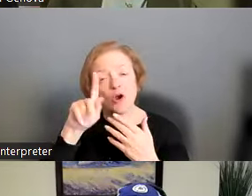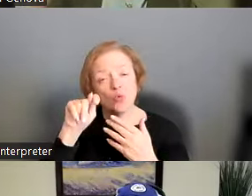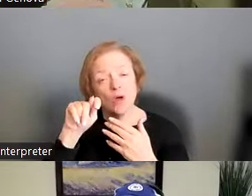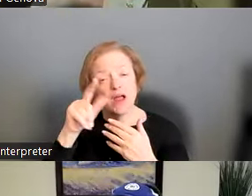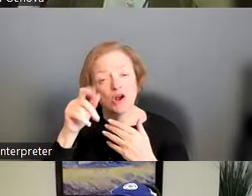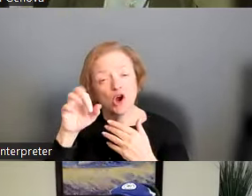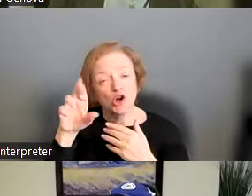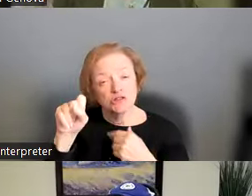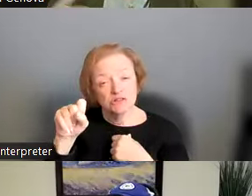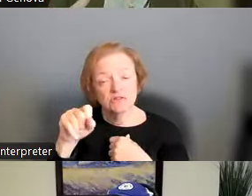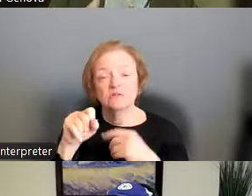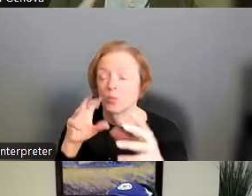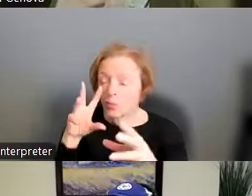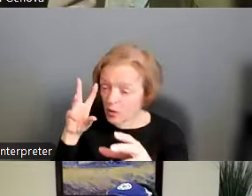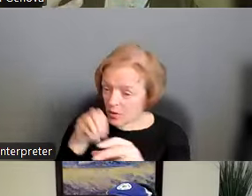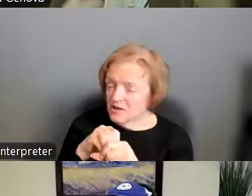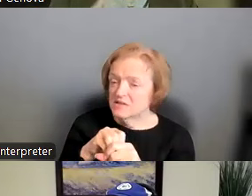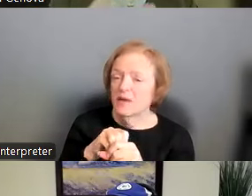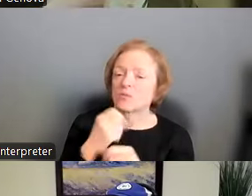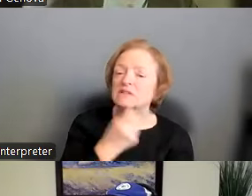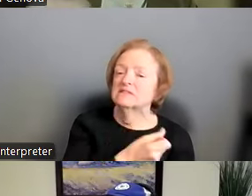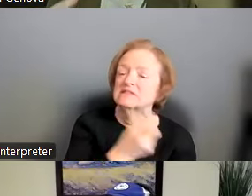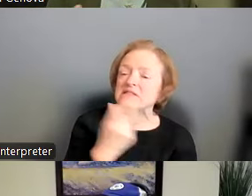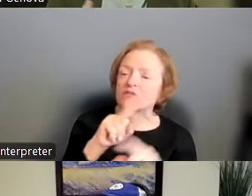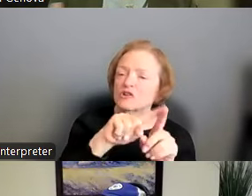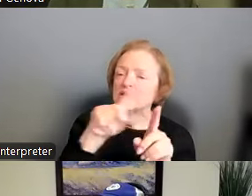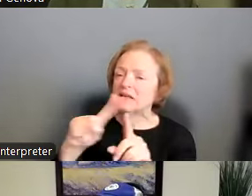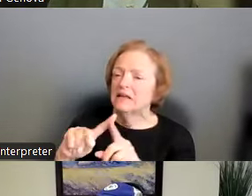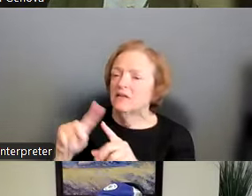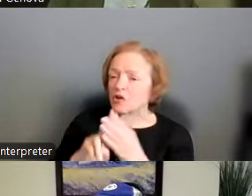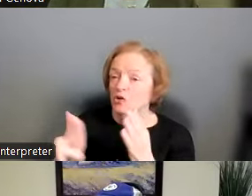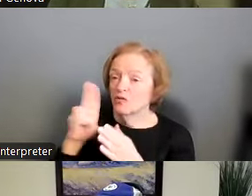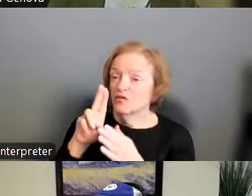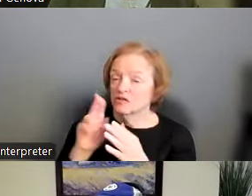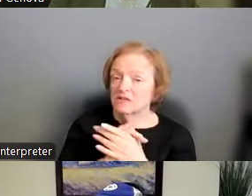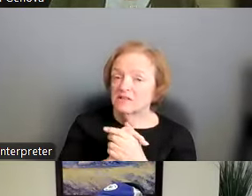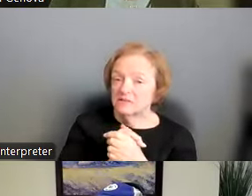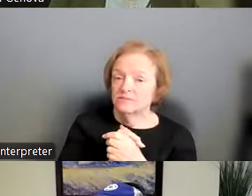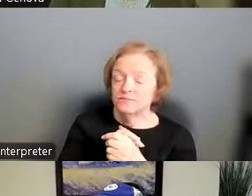participate with a number of universities, and we're sort of reaching out to different ones right now.